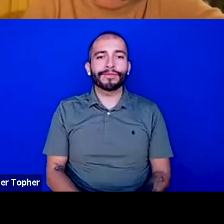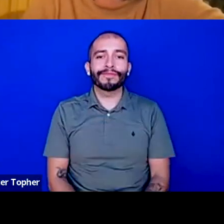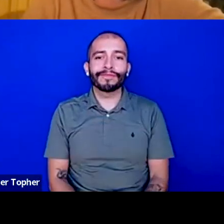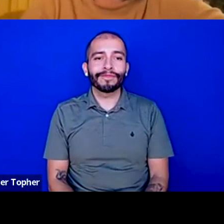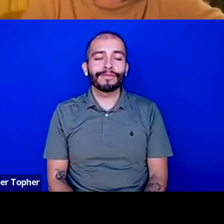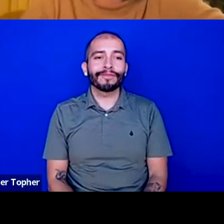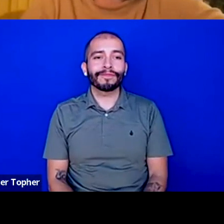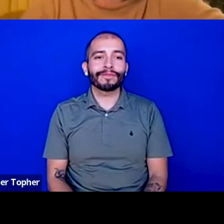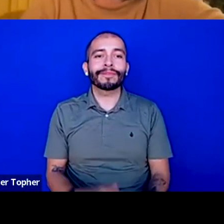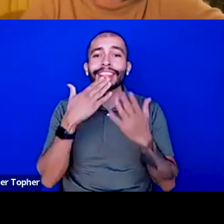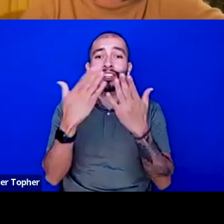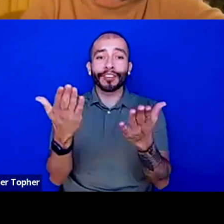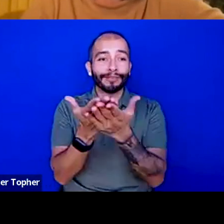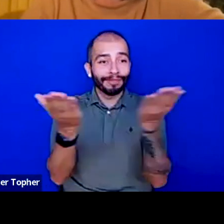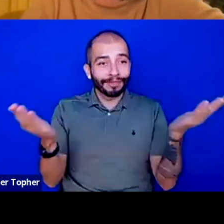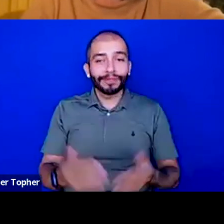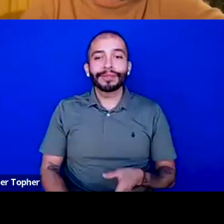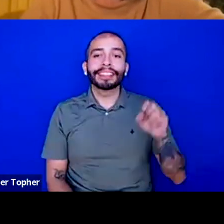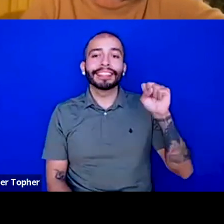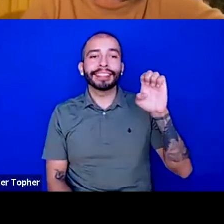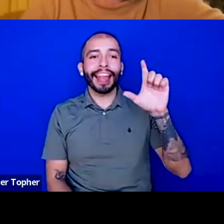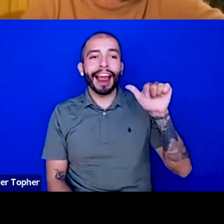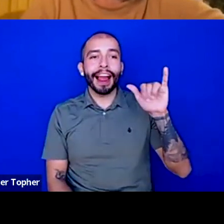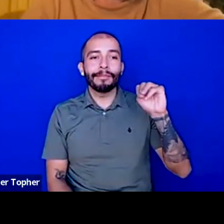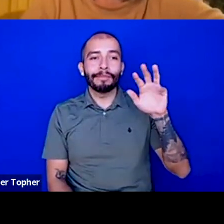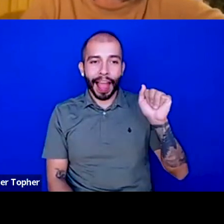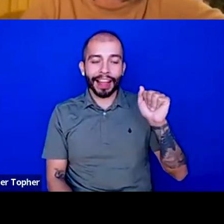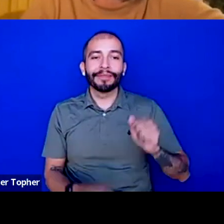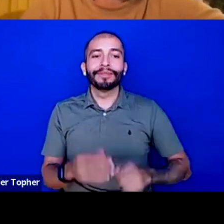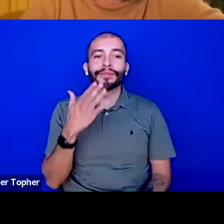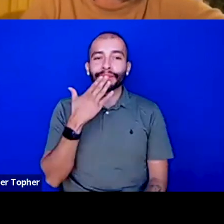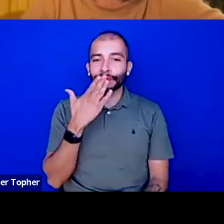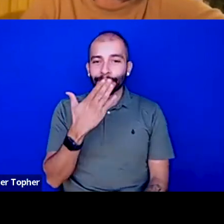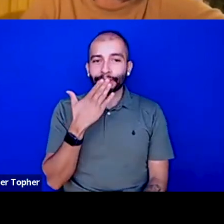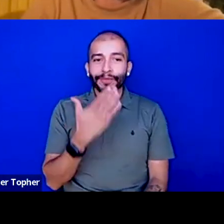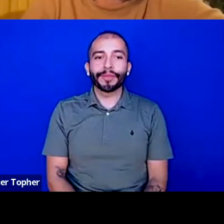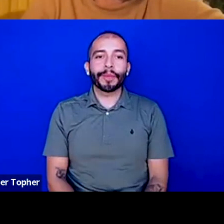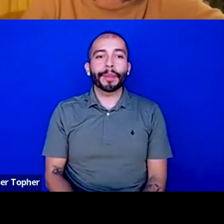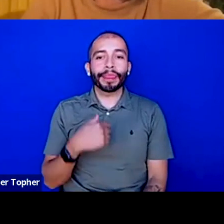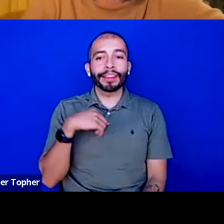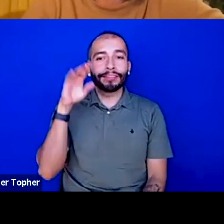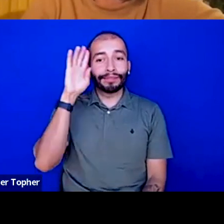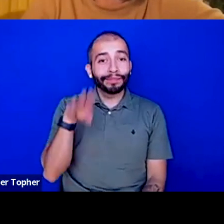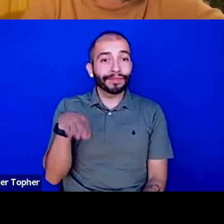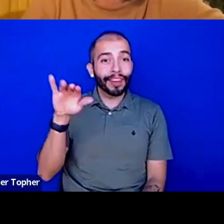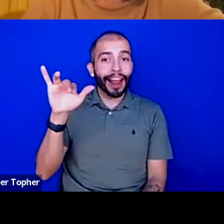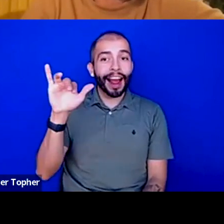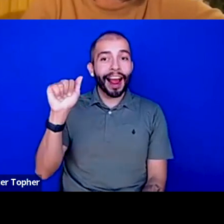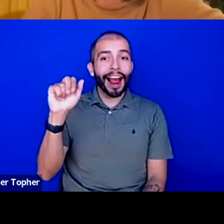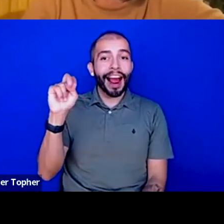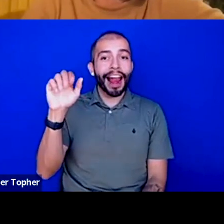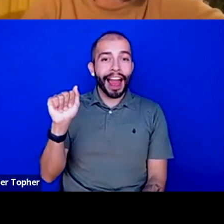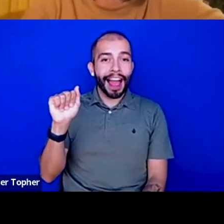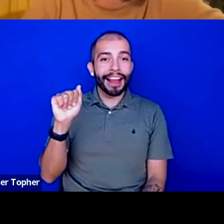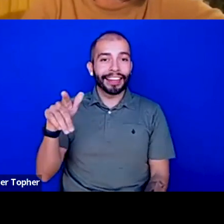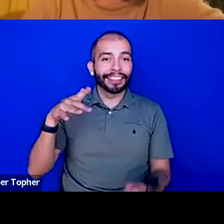This is Selima, and I know Yana from this study that they're just describing. We really want to